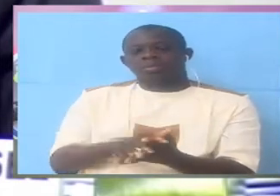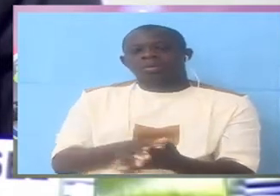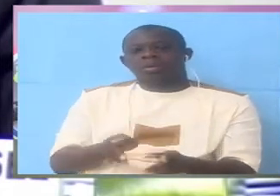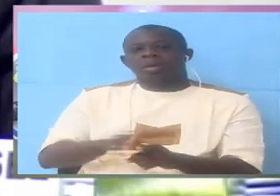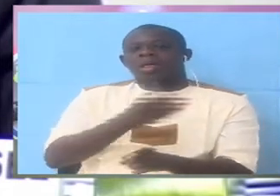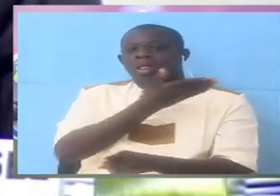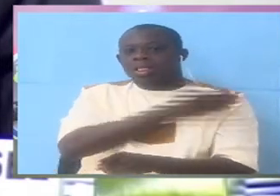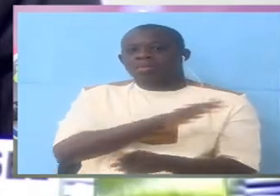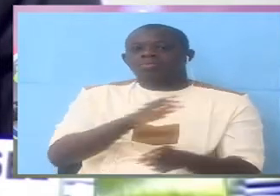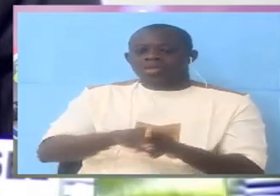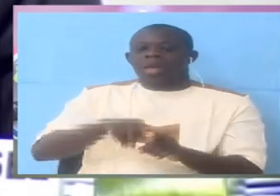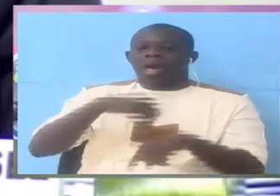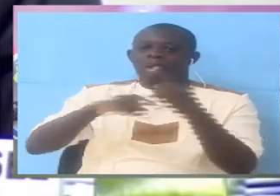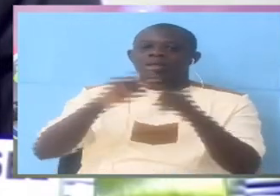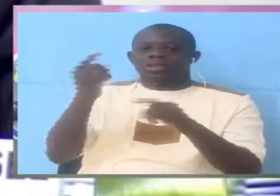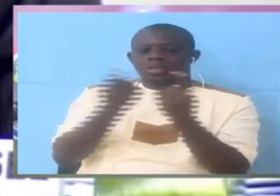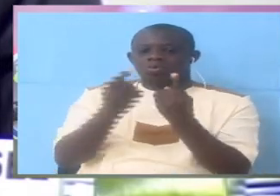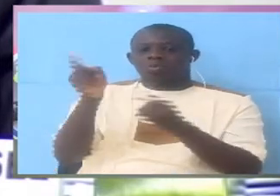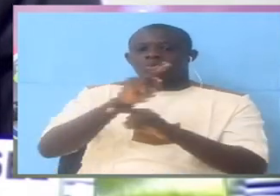Balo Kante. On